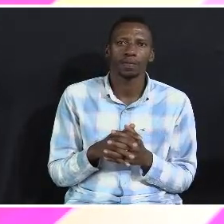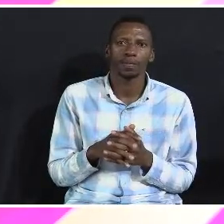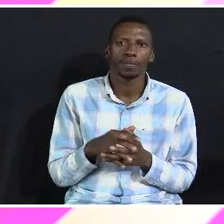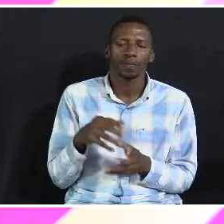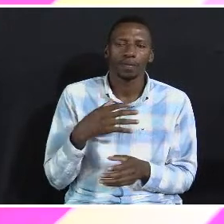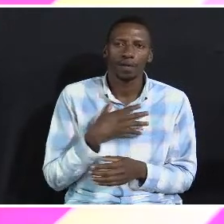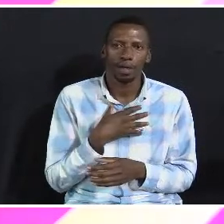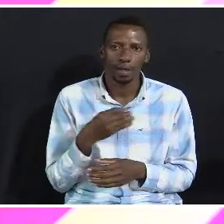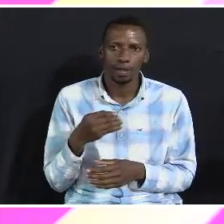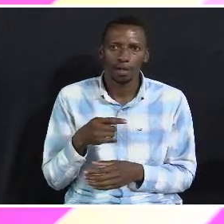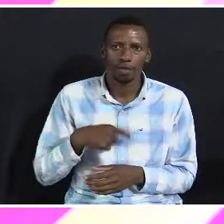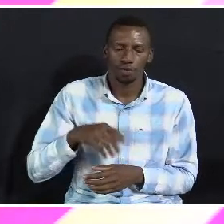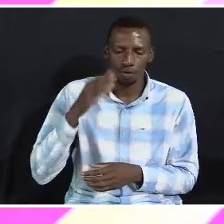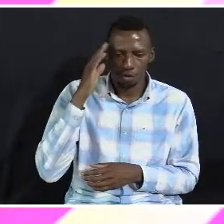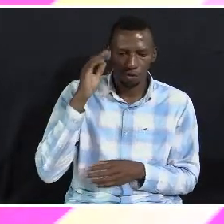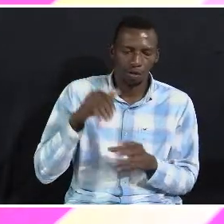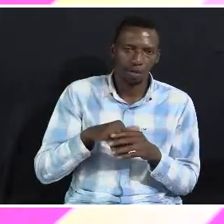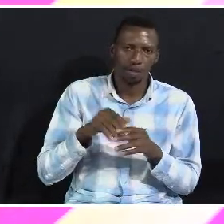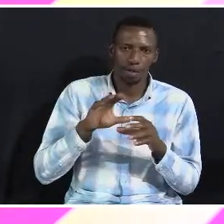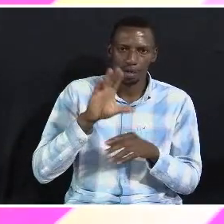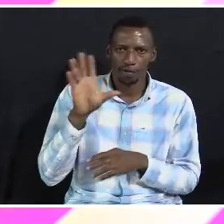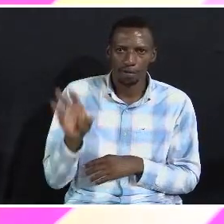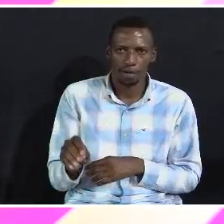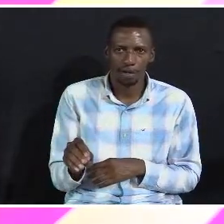and we know in Africa,